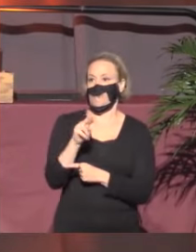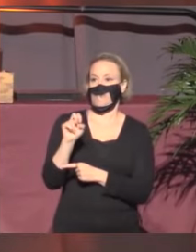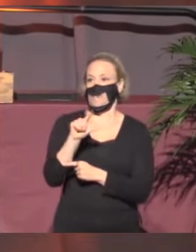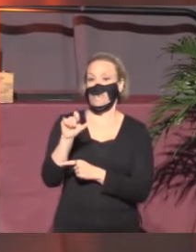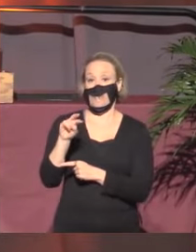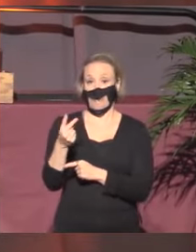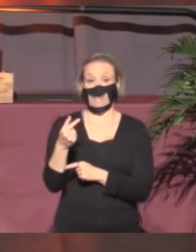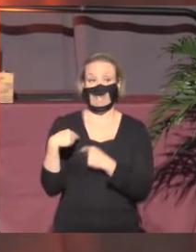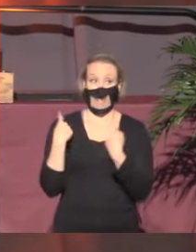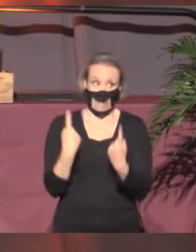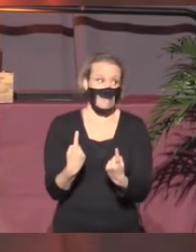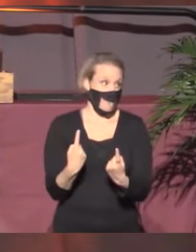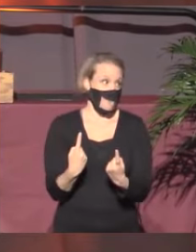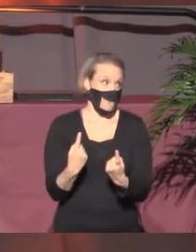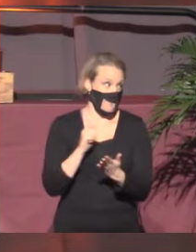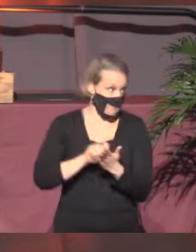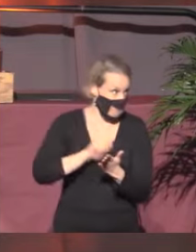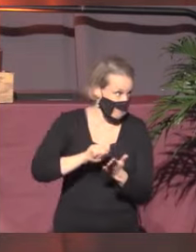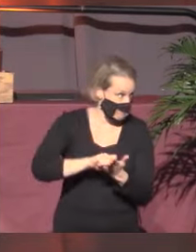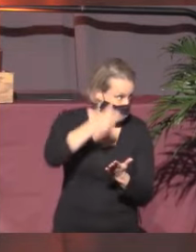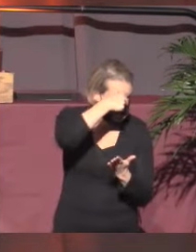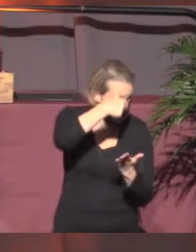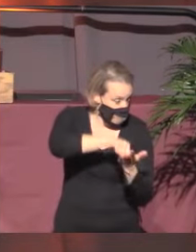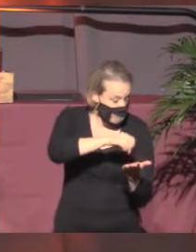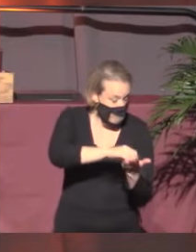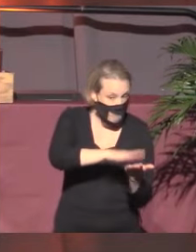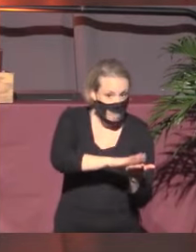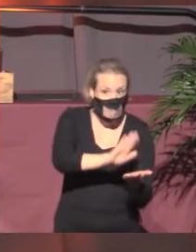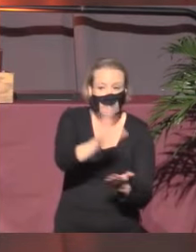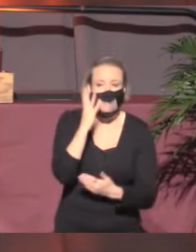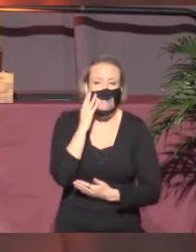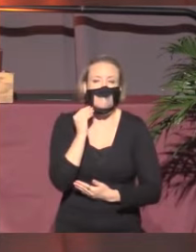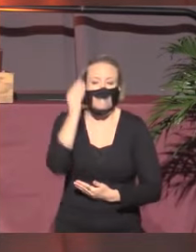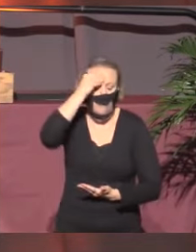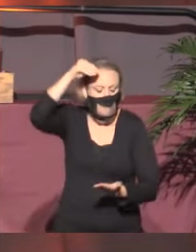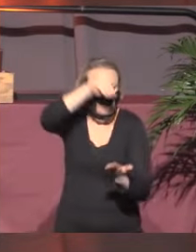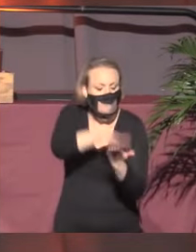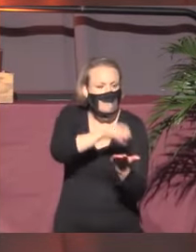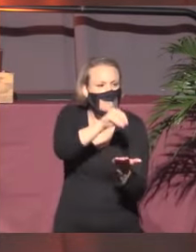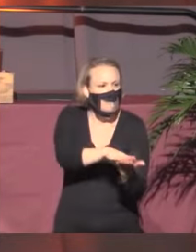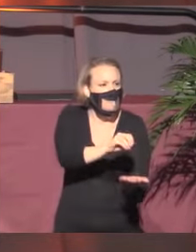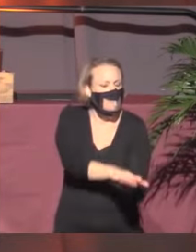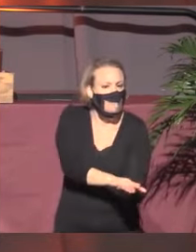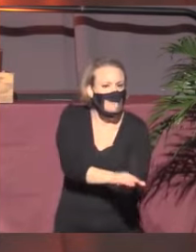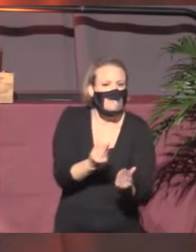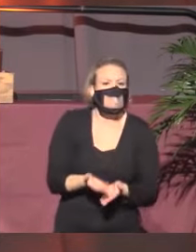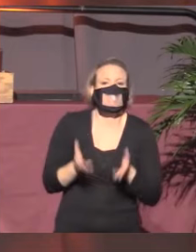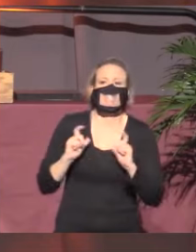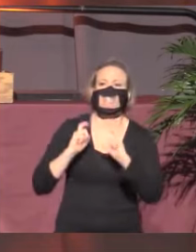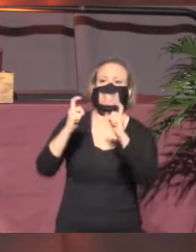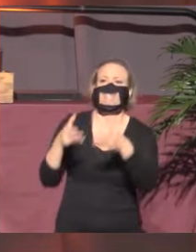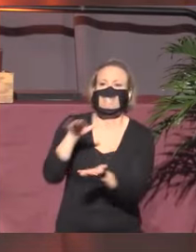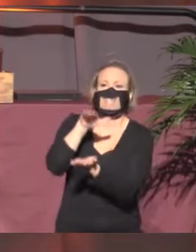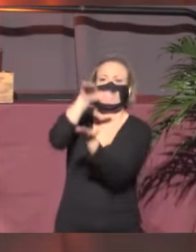same. Cherish the memories we're making today. Write them down, save them forever, and pass them along to those who will soon walk